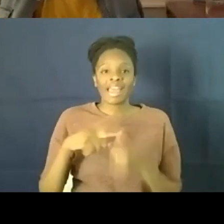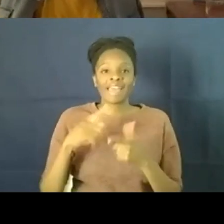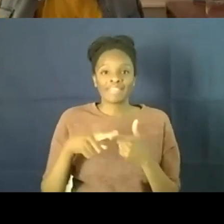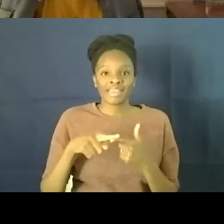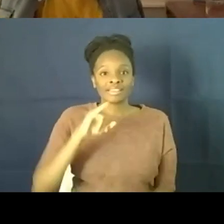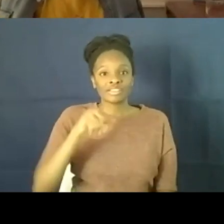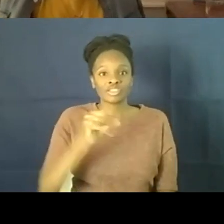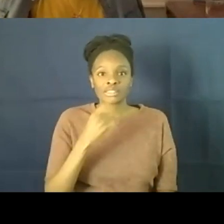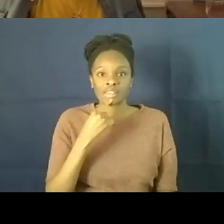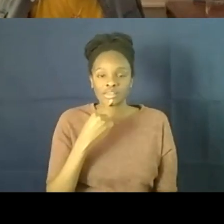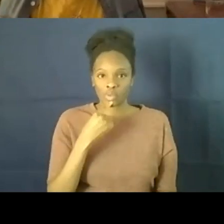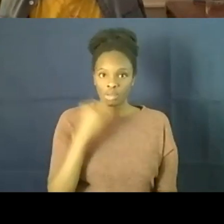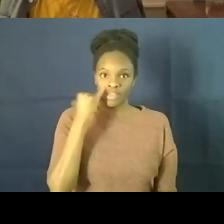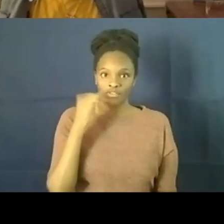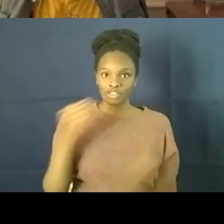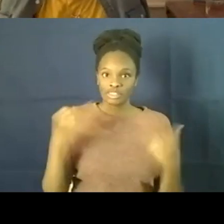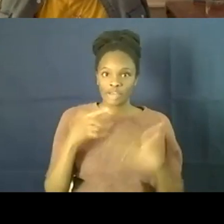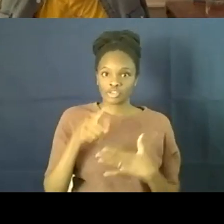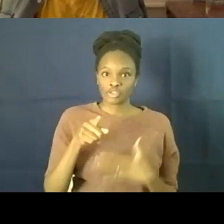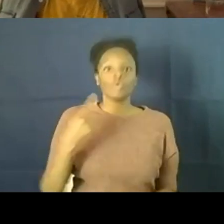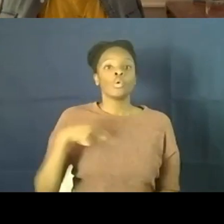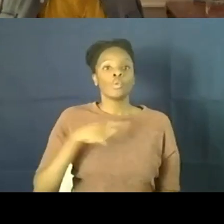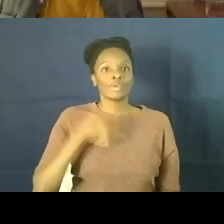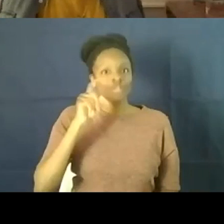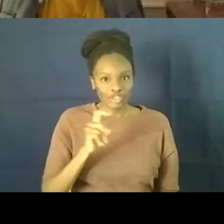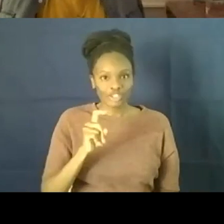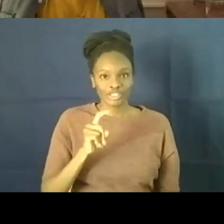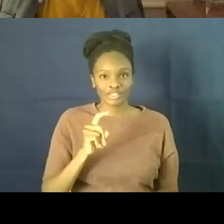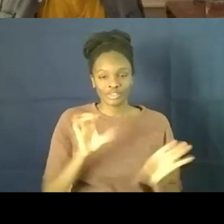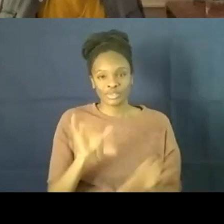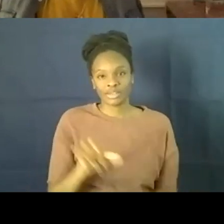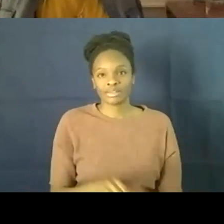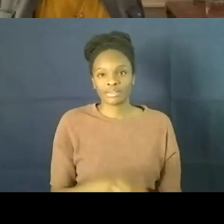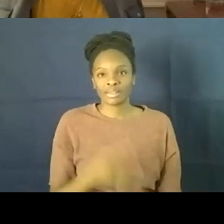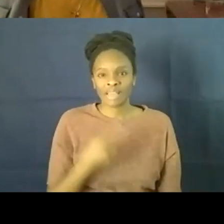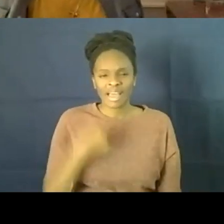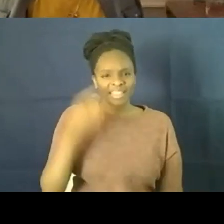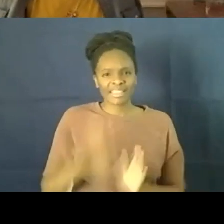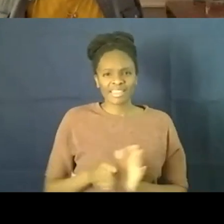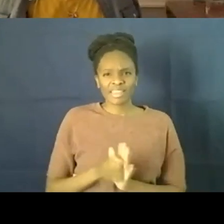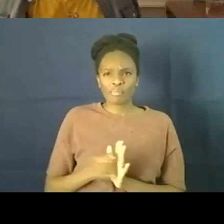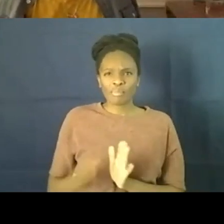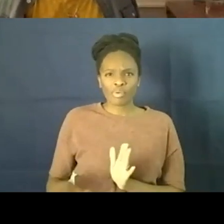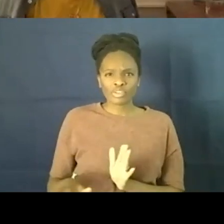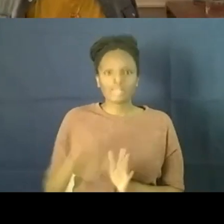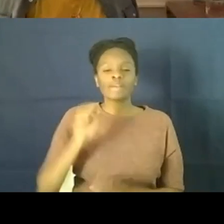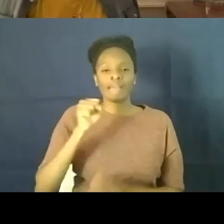if it scares us, that's probably the reason that we should do it. I can't remember exactly. I don't remember if it was the abortion one that it was. That was the one.